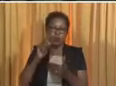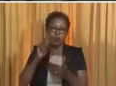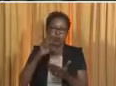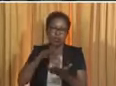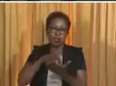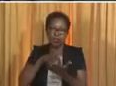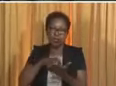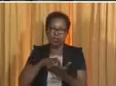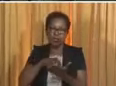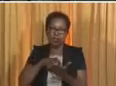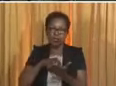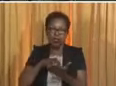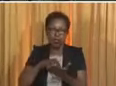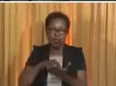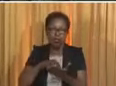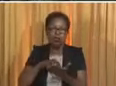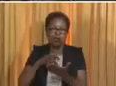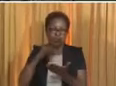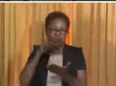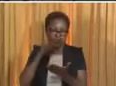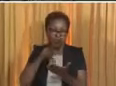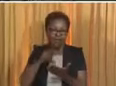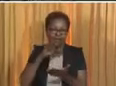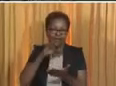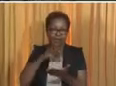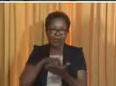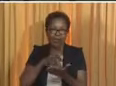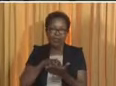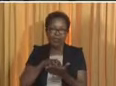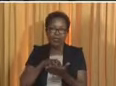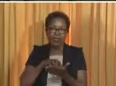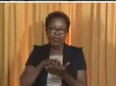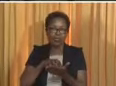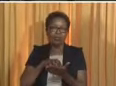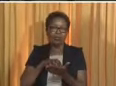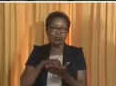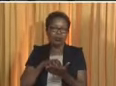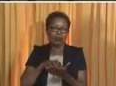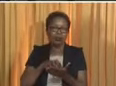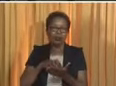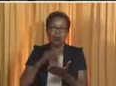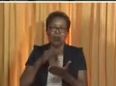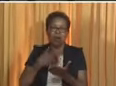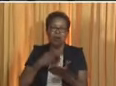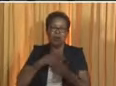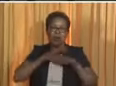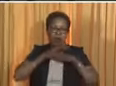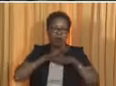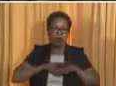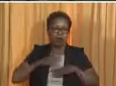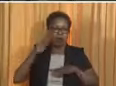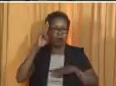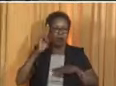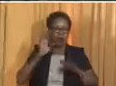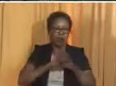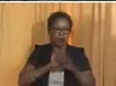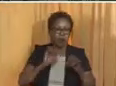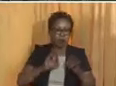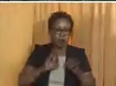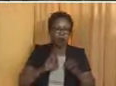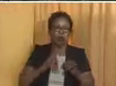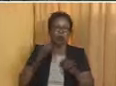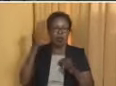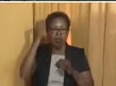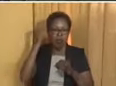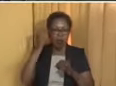case. Furthermore, in this present case, I'm not persuaded that there existed compelling reasons to warrant the trial court in this case to depart from